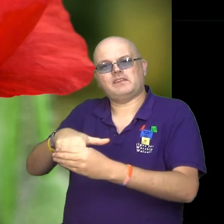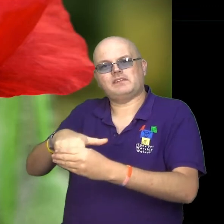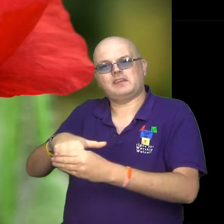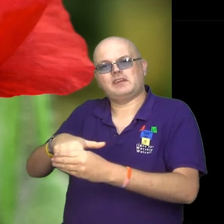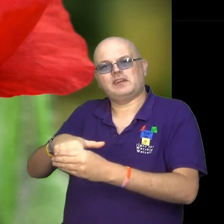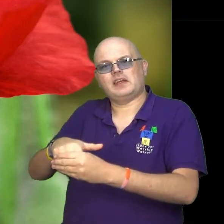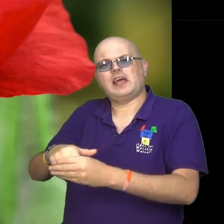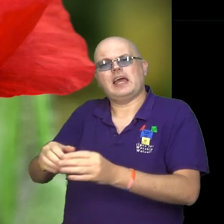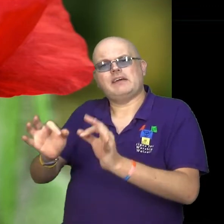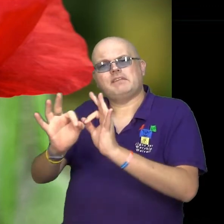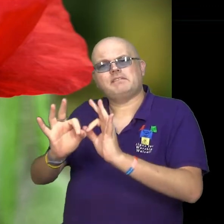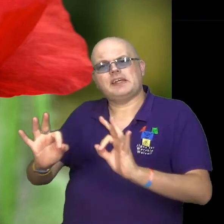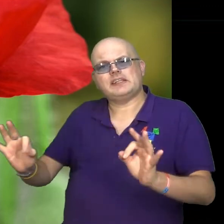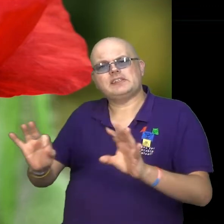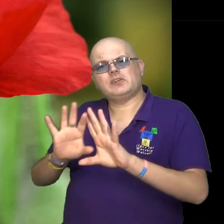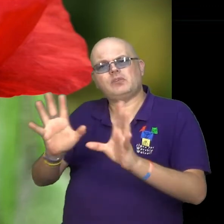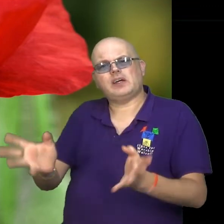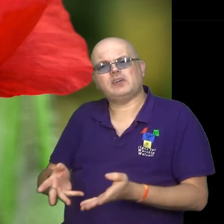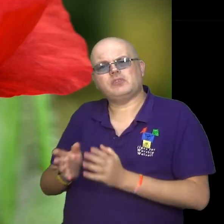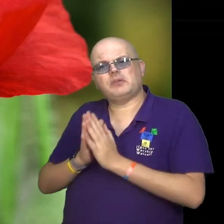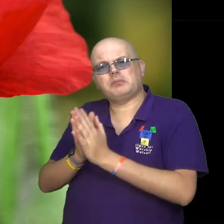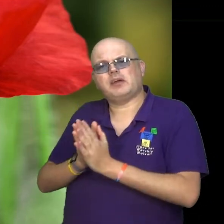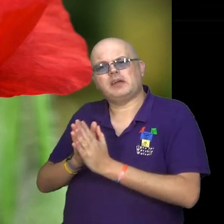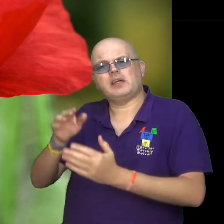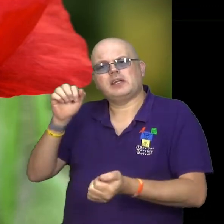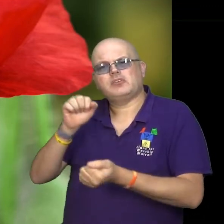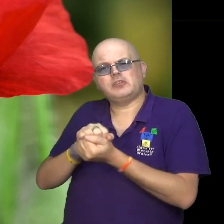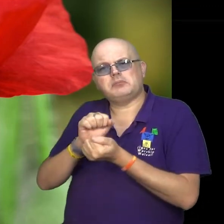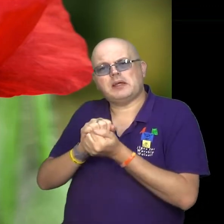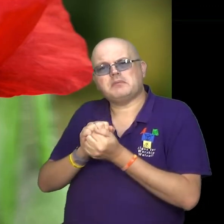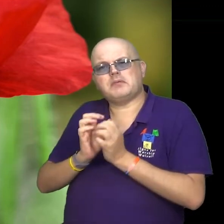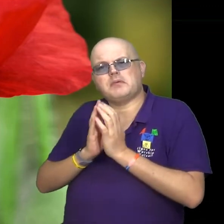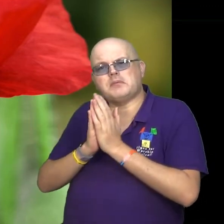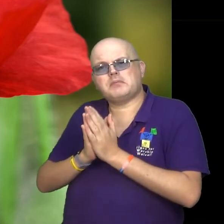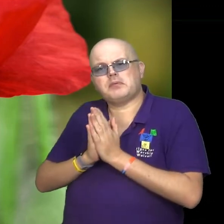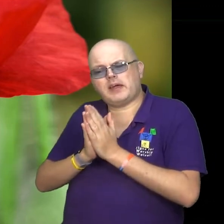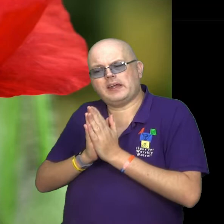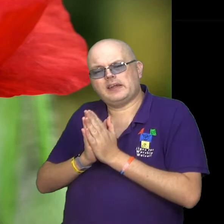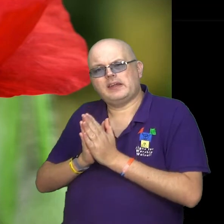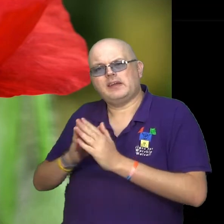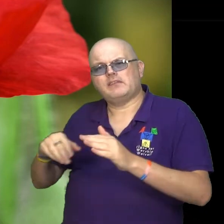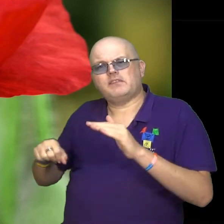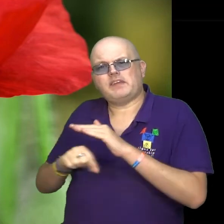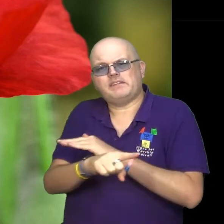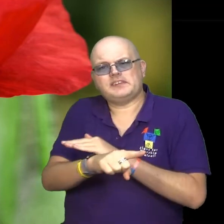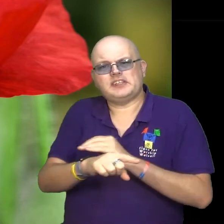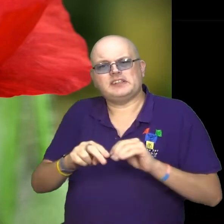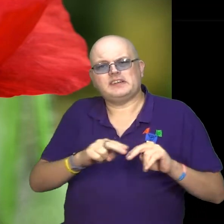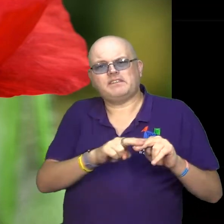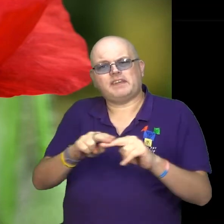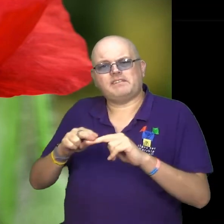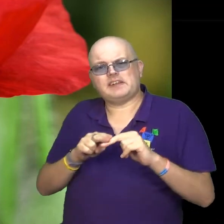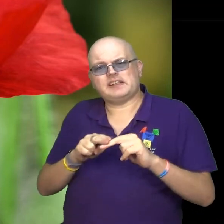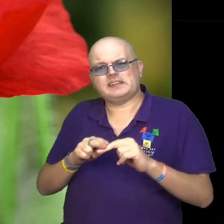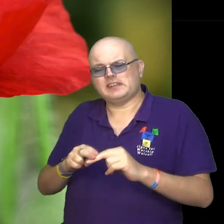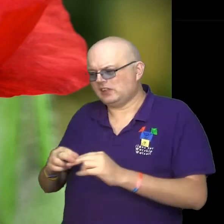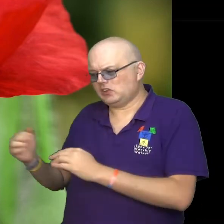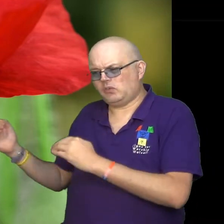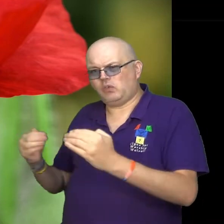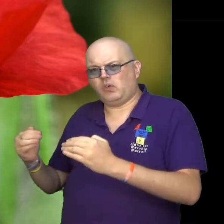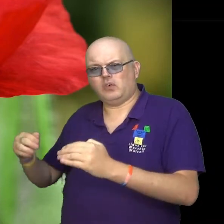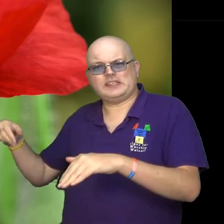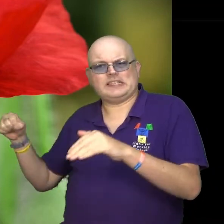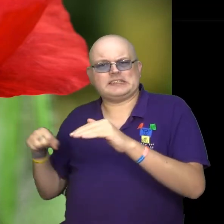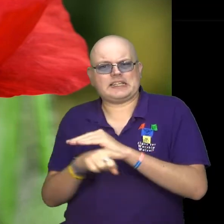And as we pray for peace in the world, we remember and pray for refugees and families from war-torn